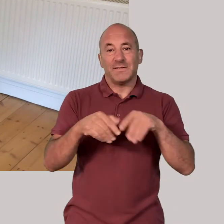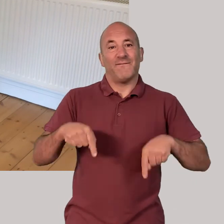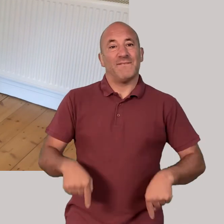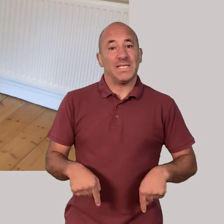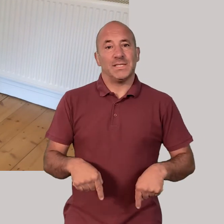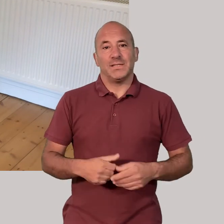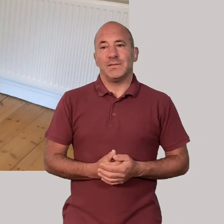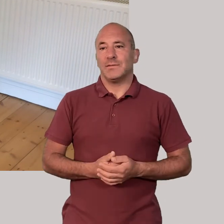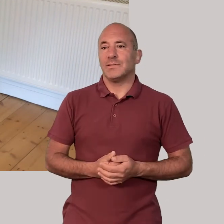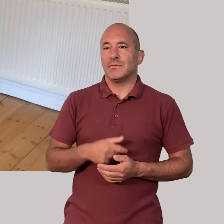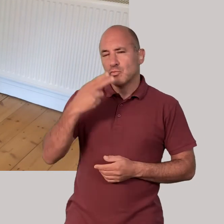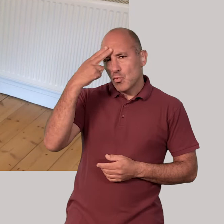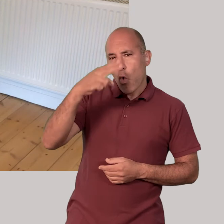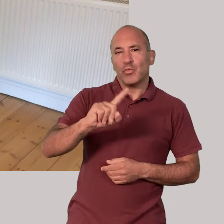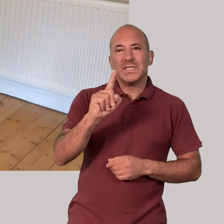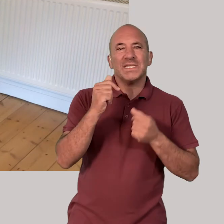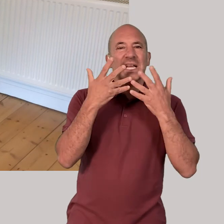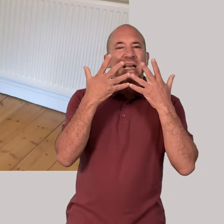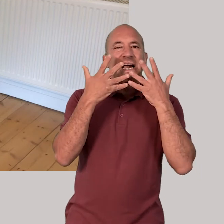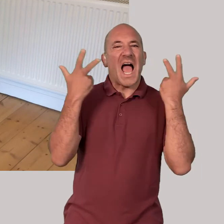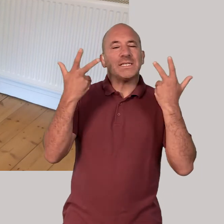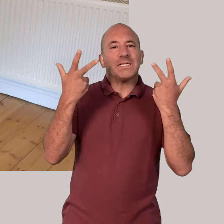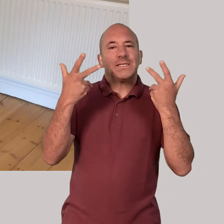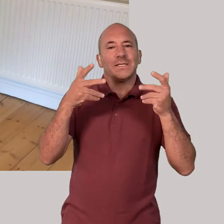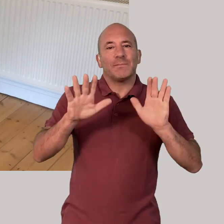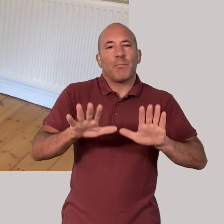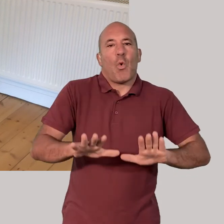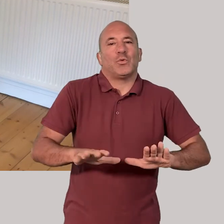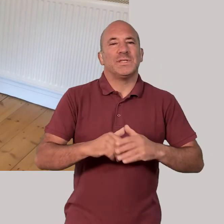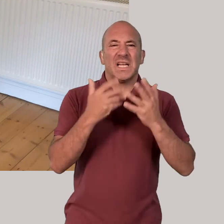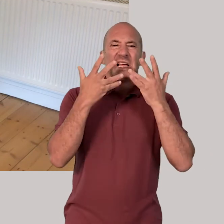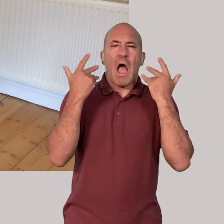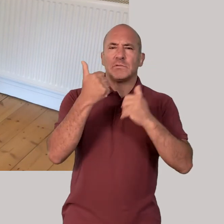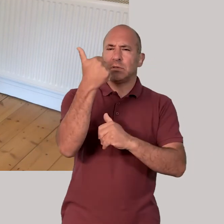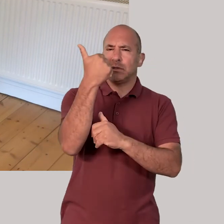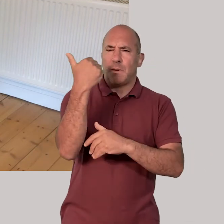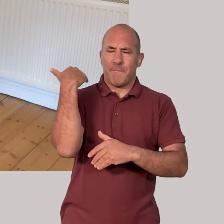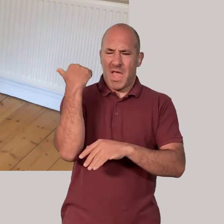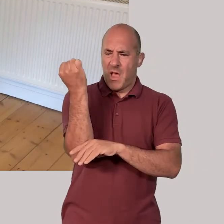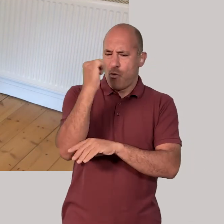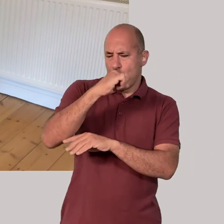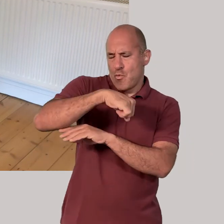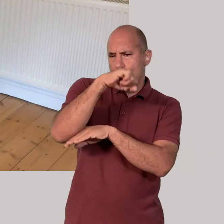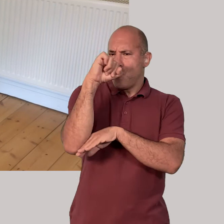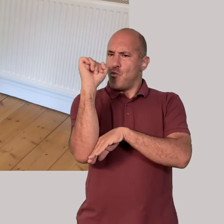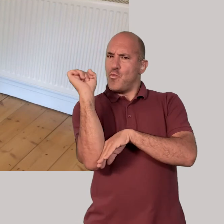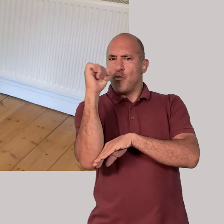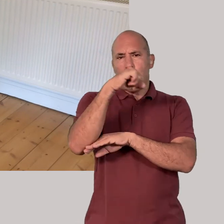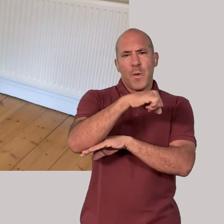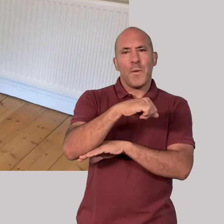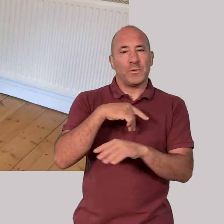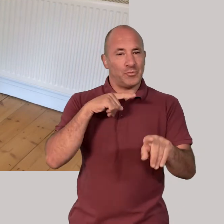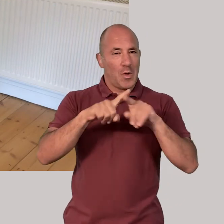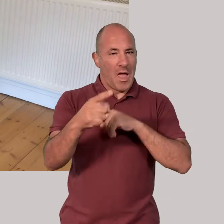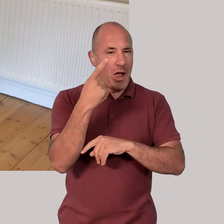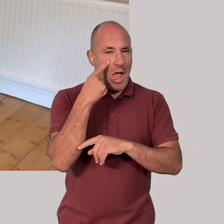at the same time. This pose is called cat pose. Cats are really good at bending their backs. And we're going